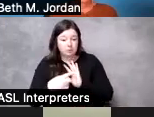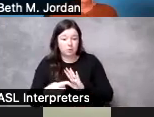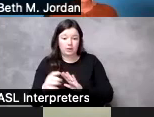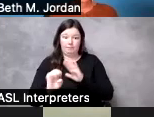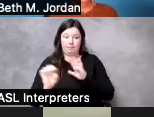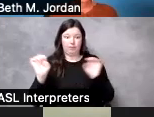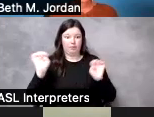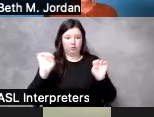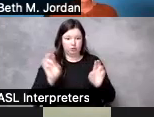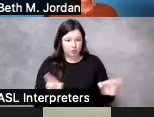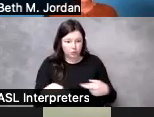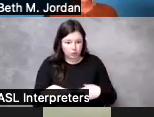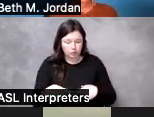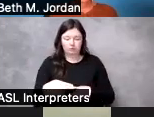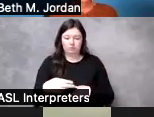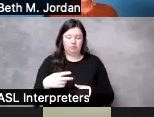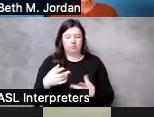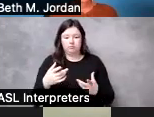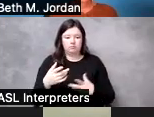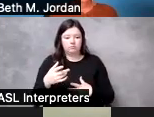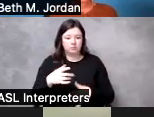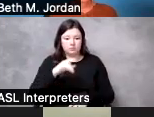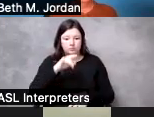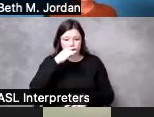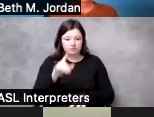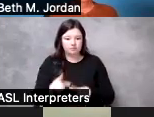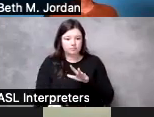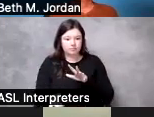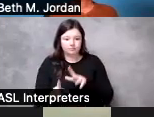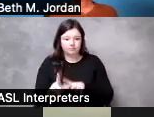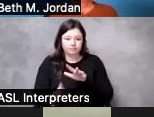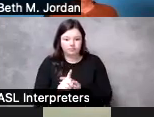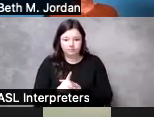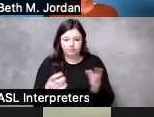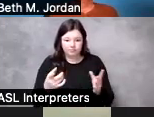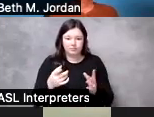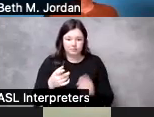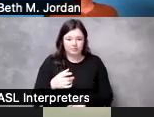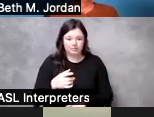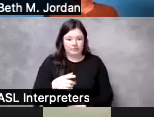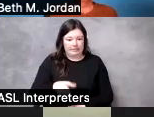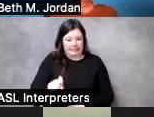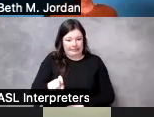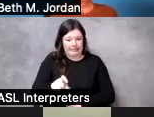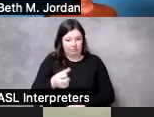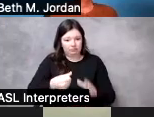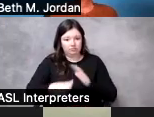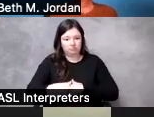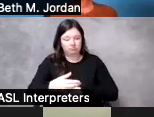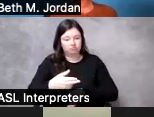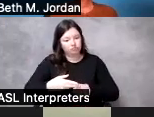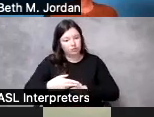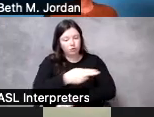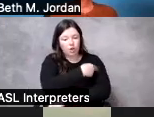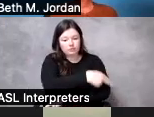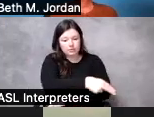considered psychiatrically ready for acute hospitalization, but there are no beds. So they may be, quote, boarding in a